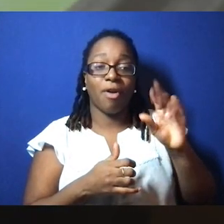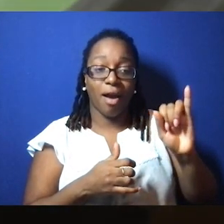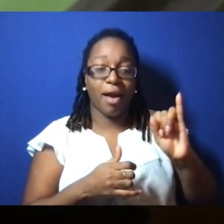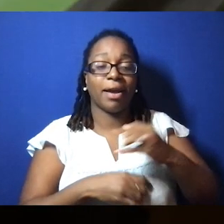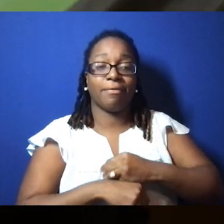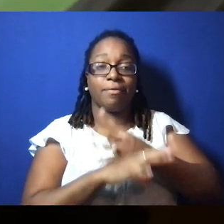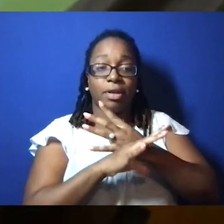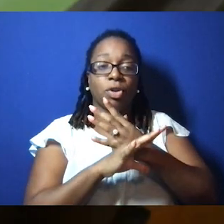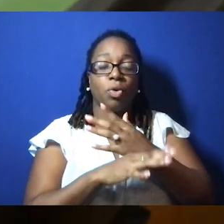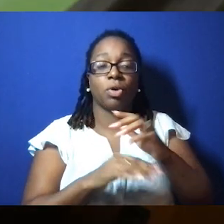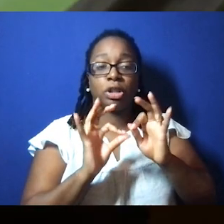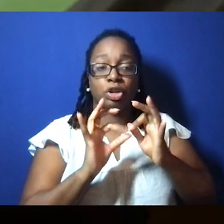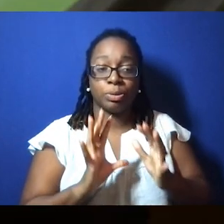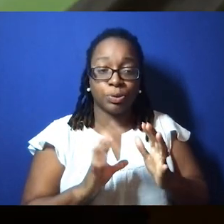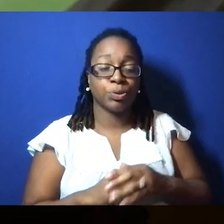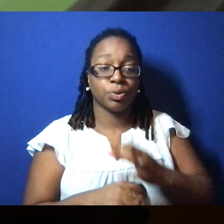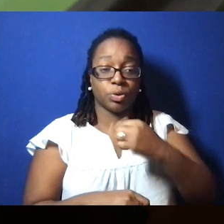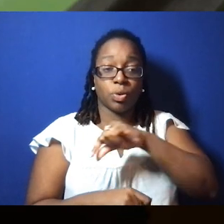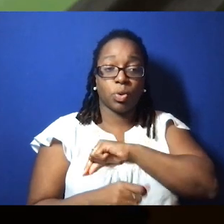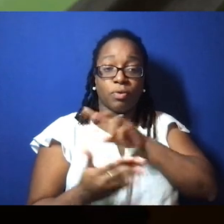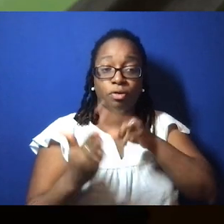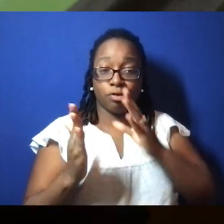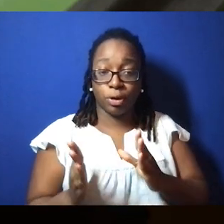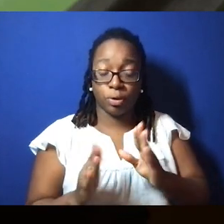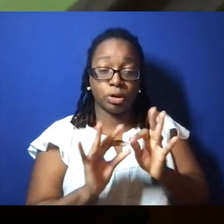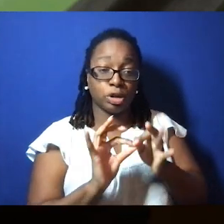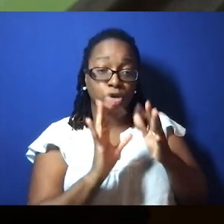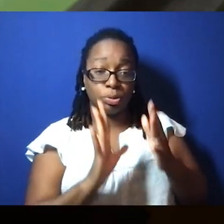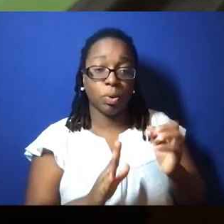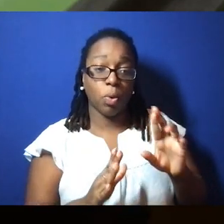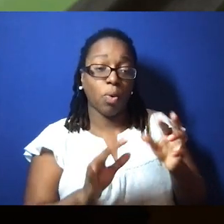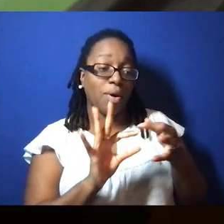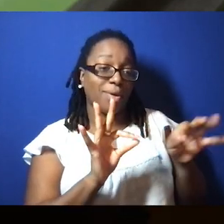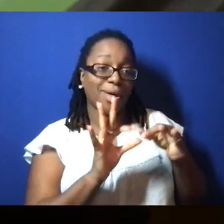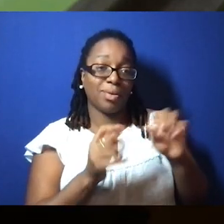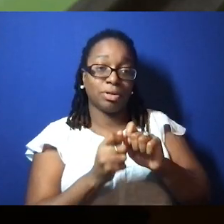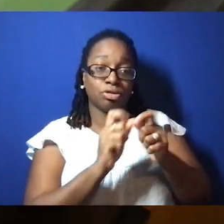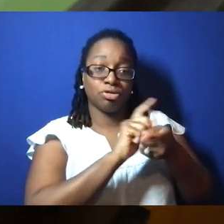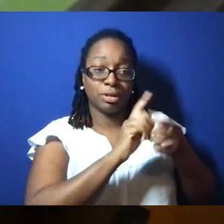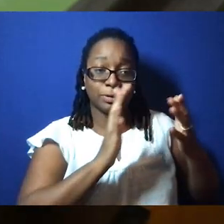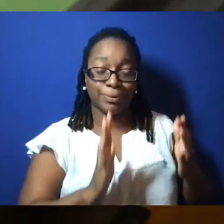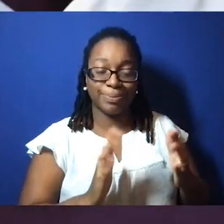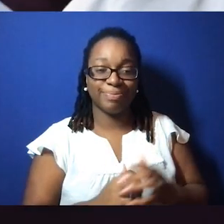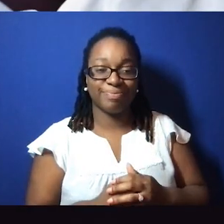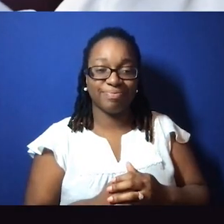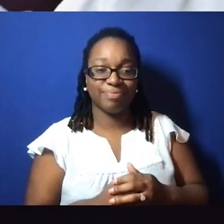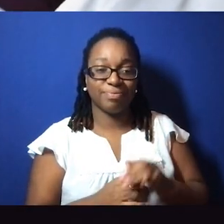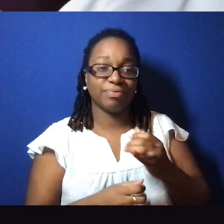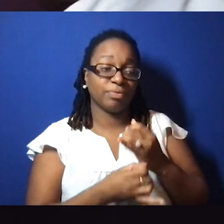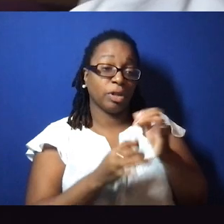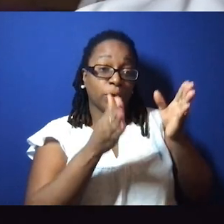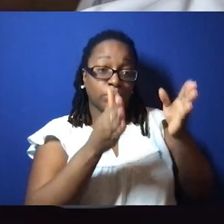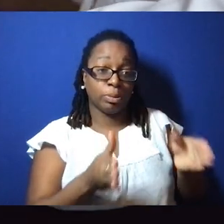interpreter services, qualified readers, interpreters, or language translators.